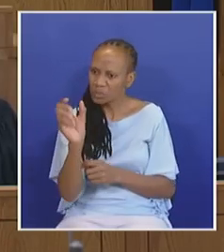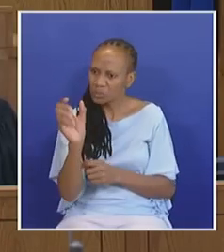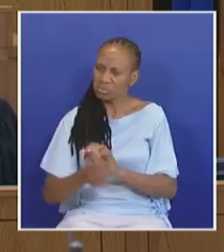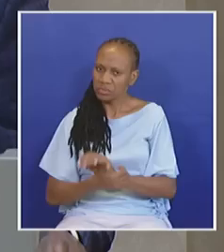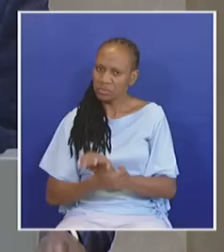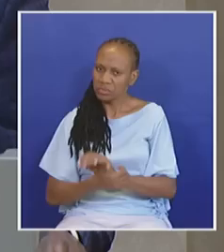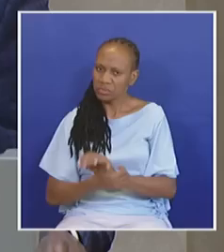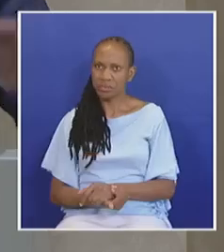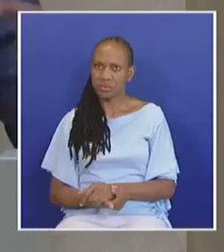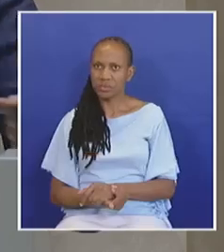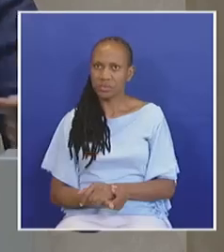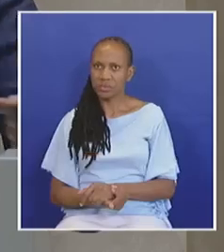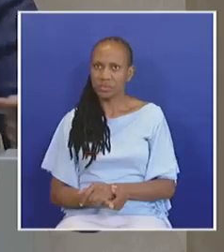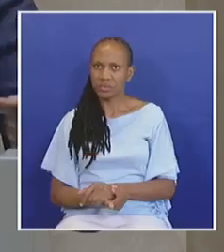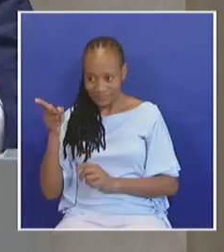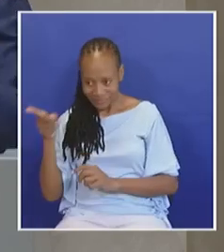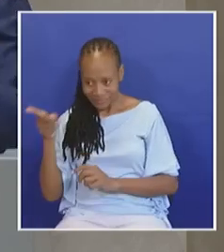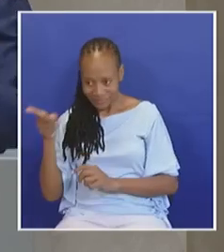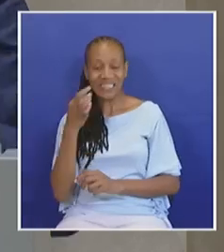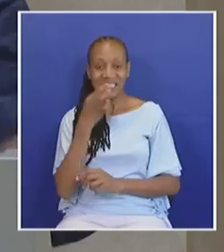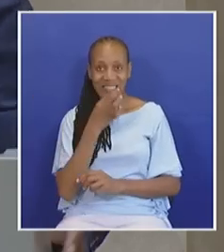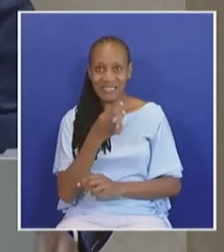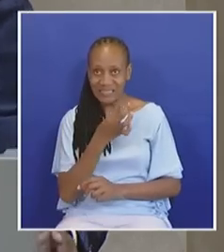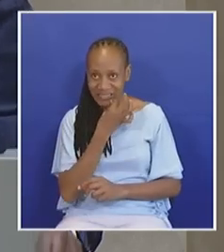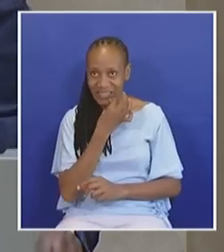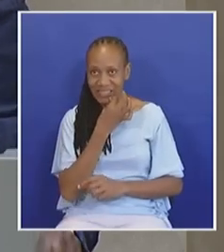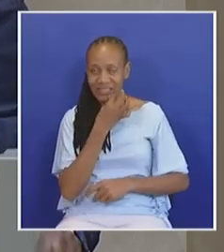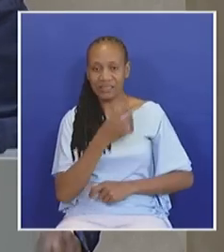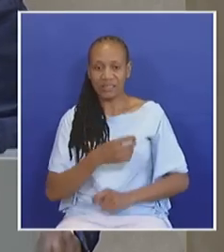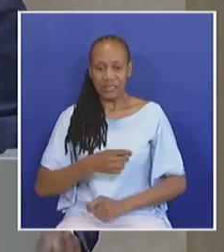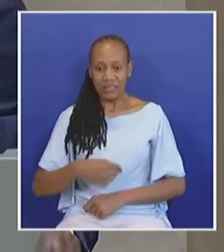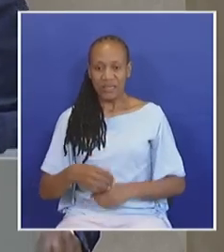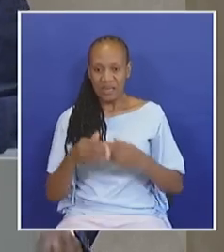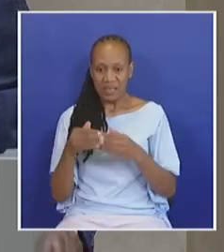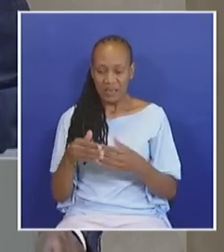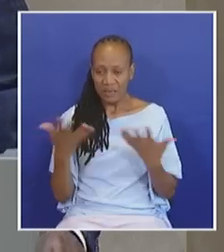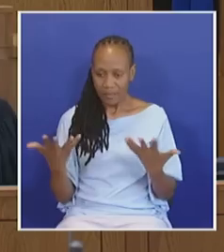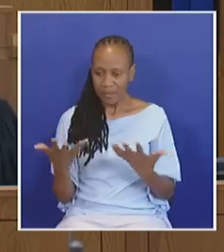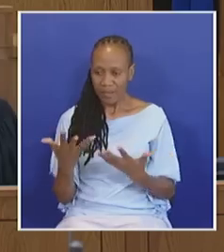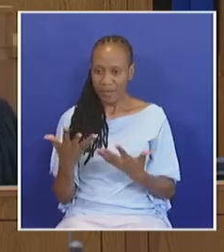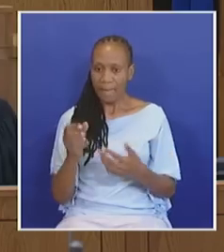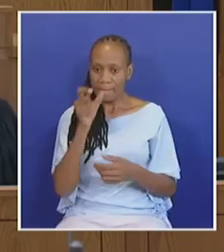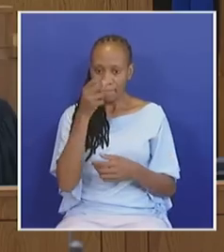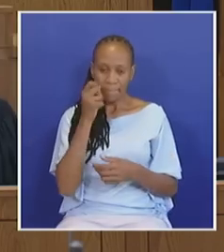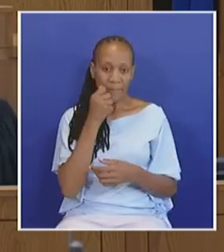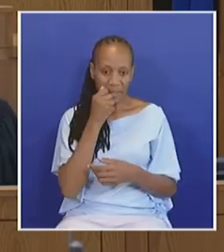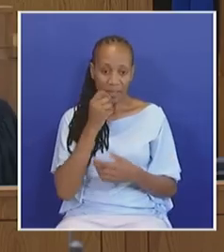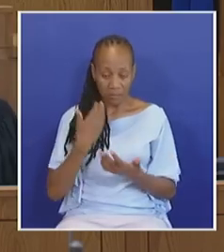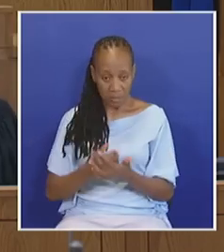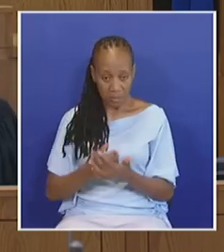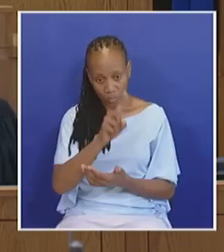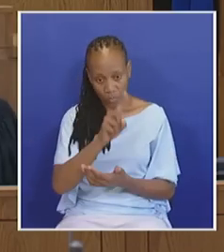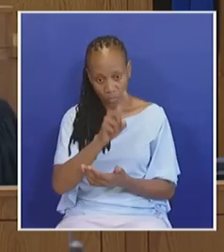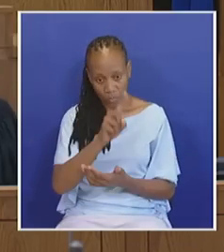Chairperson, he started saying, can I ask the negligent member a question? No, he didn't say that, Honorable Mohapi. He said